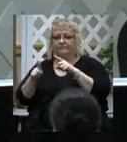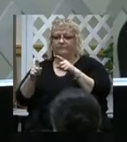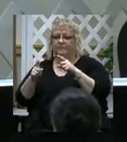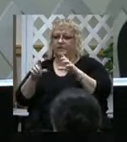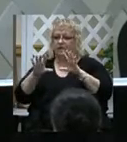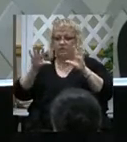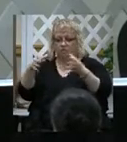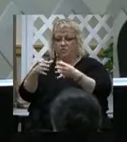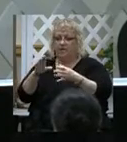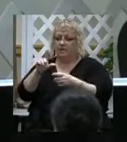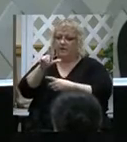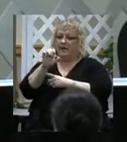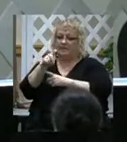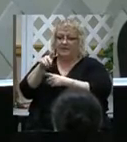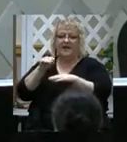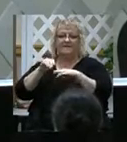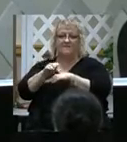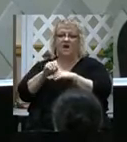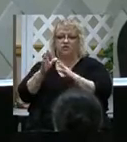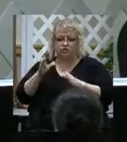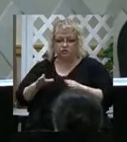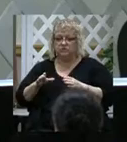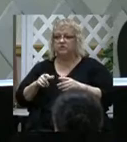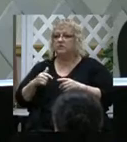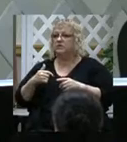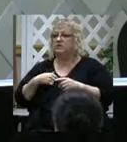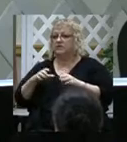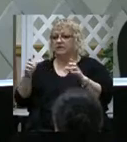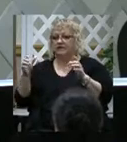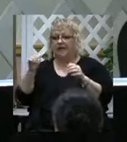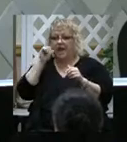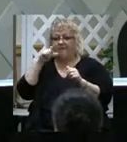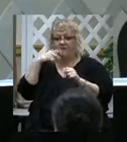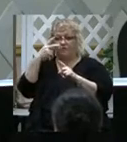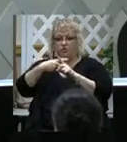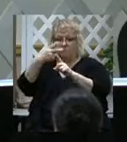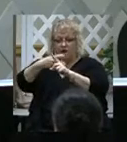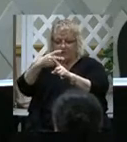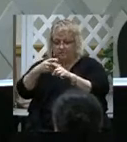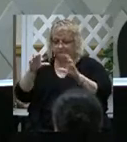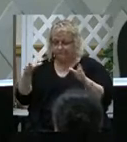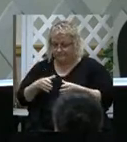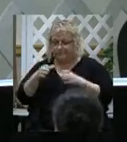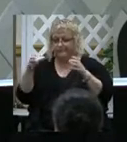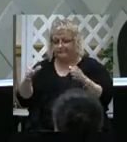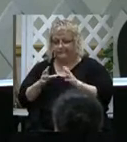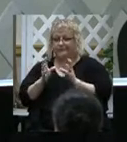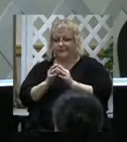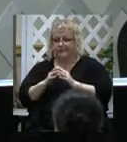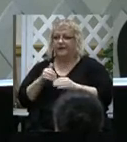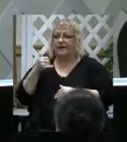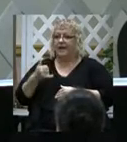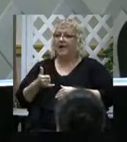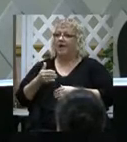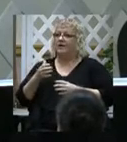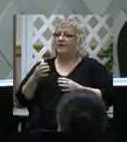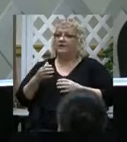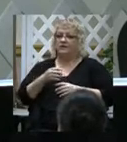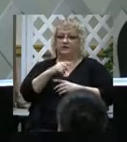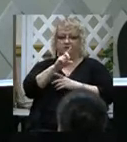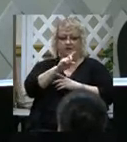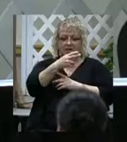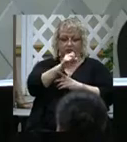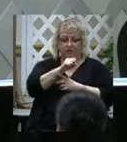of LEP advisors. We meet every other month. I'm chairing that committee. Now it's joined